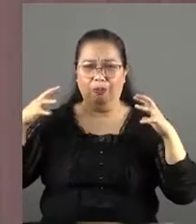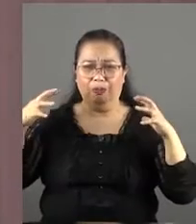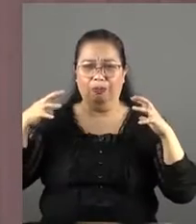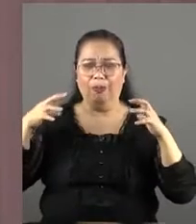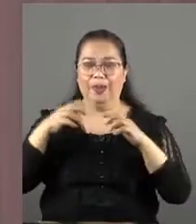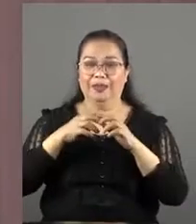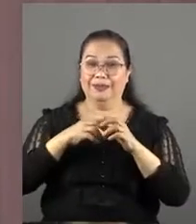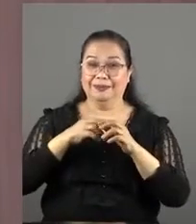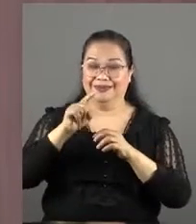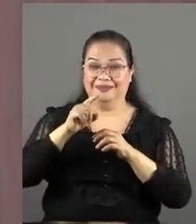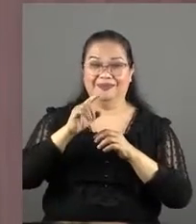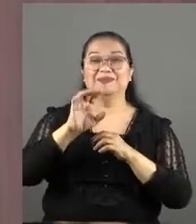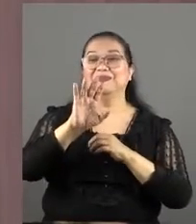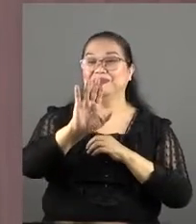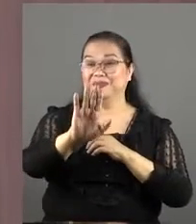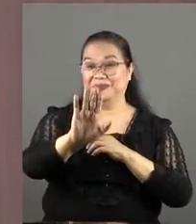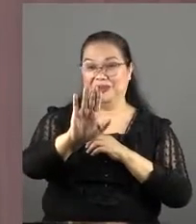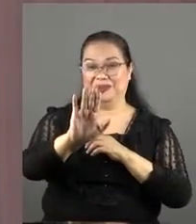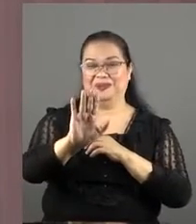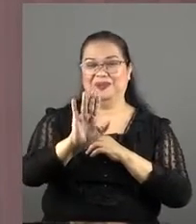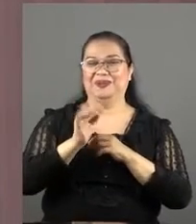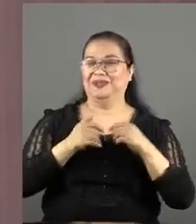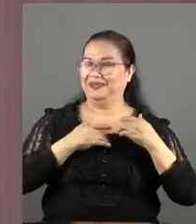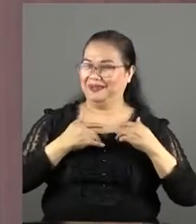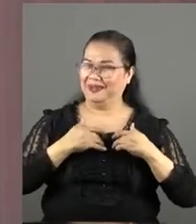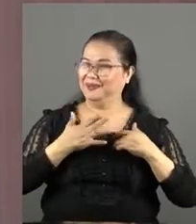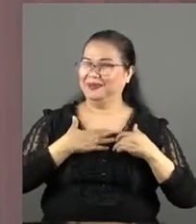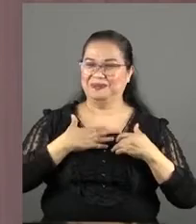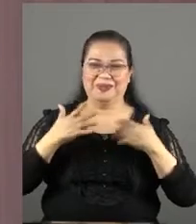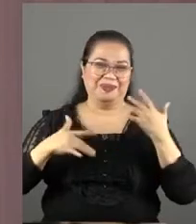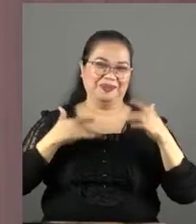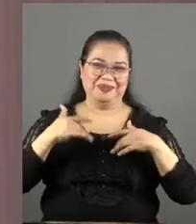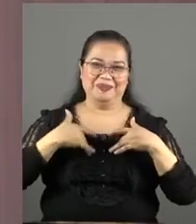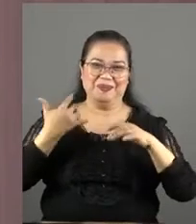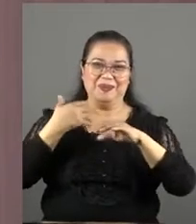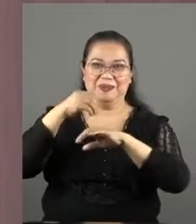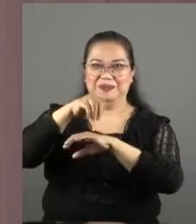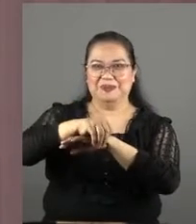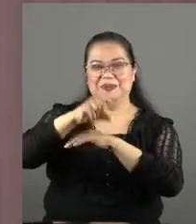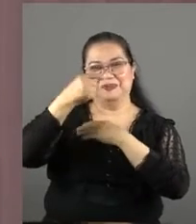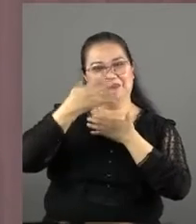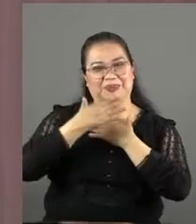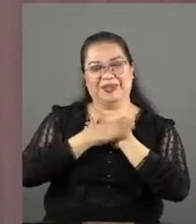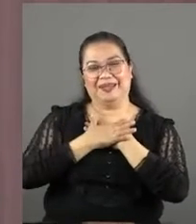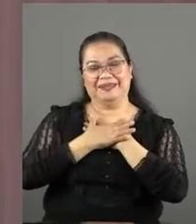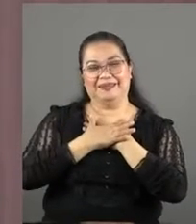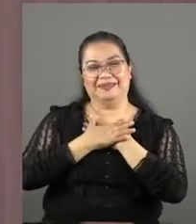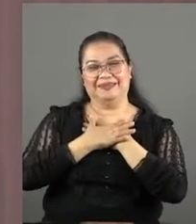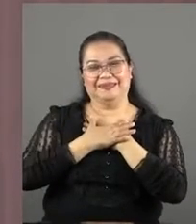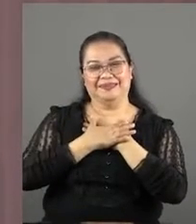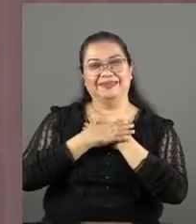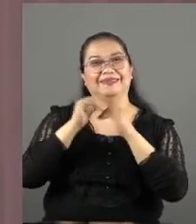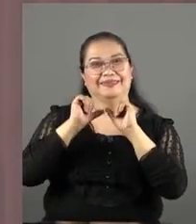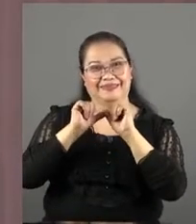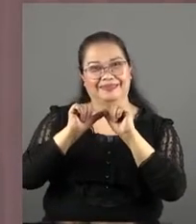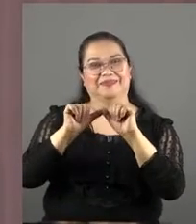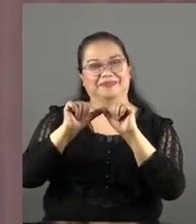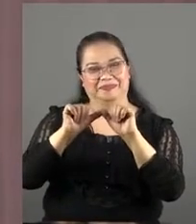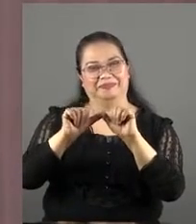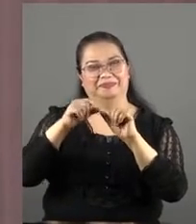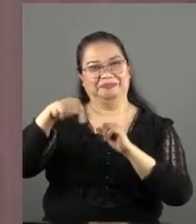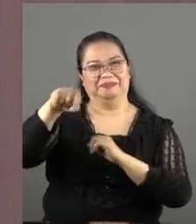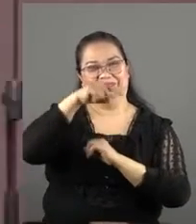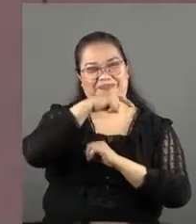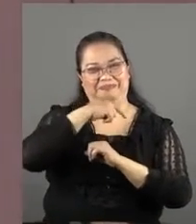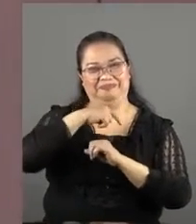When my heart and your heart is full of joy over grace, it keeps us from